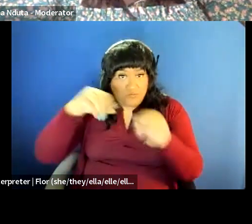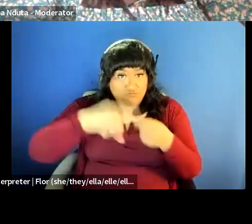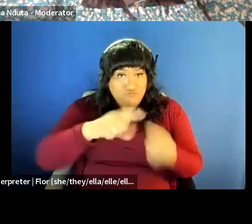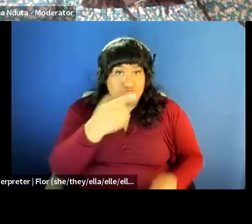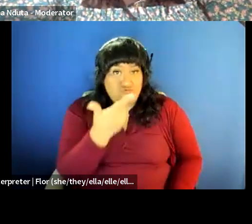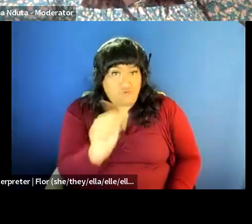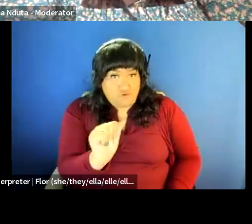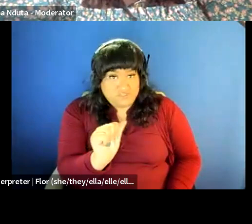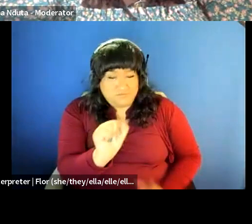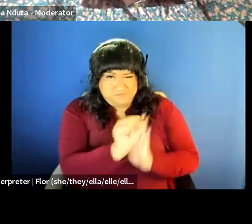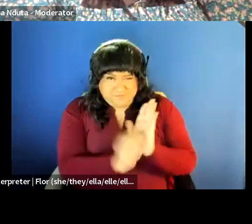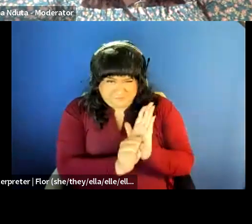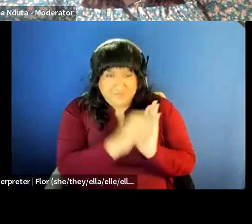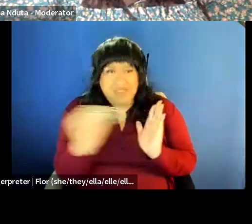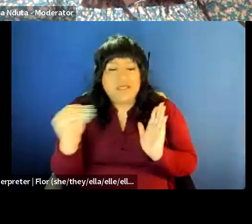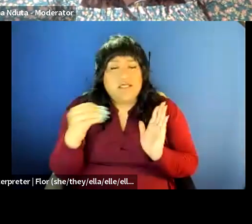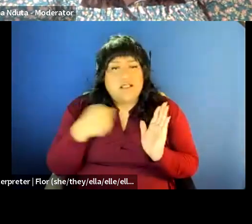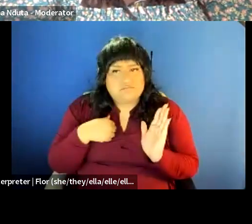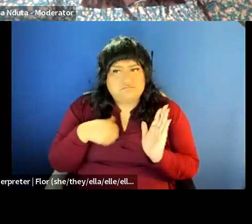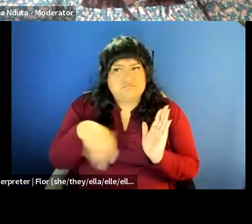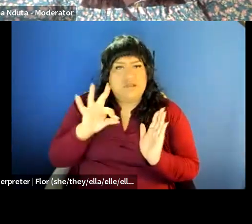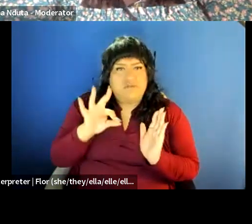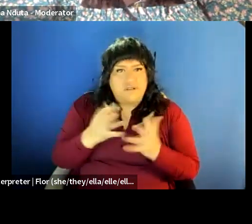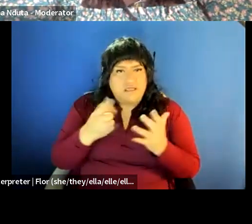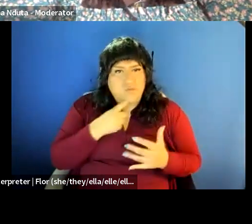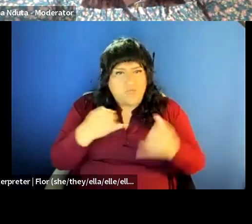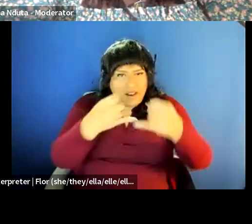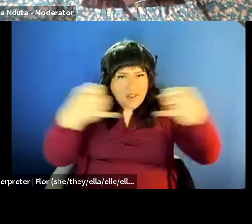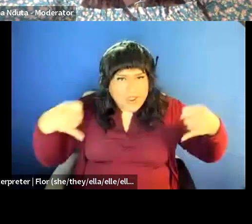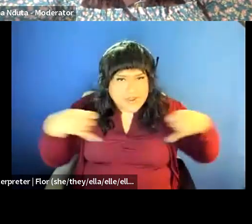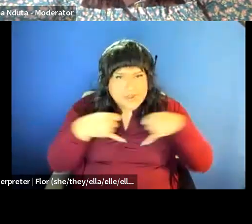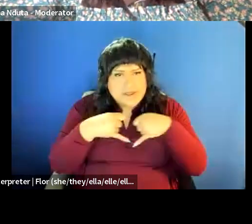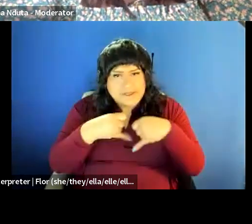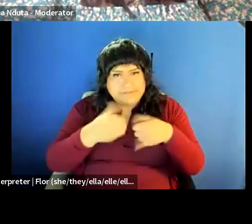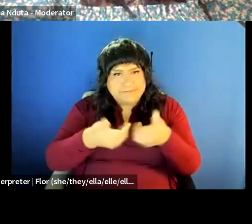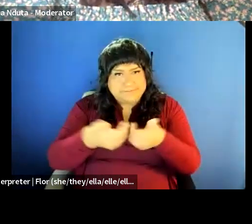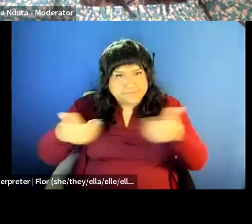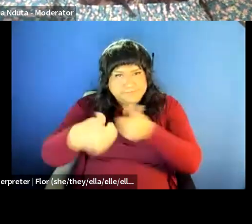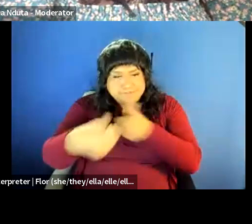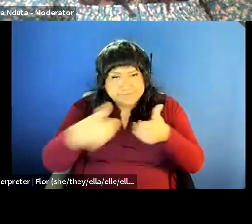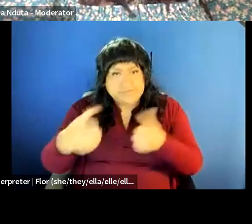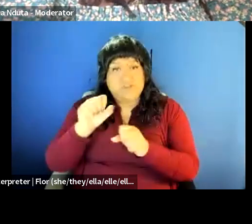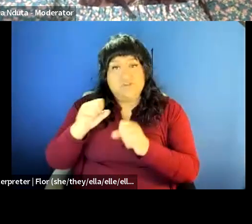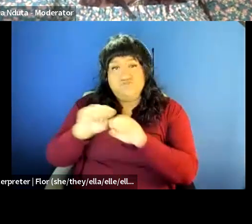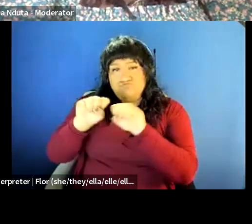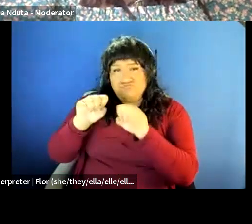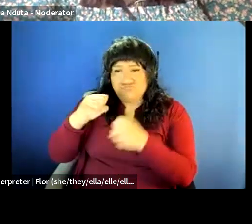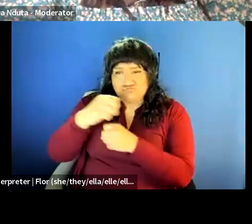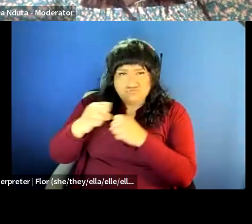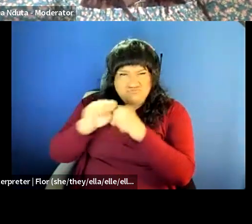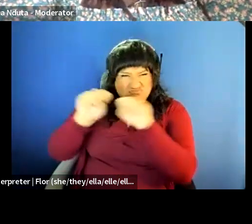then discovered a lot of redlining and structural racism and segregation, just things I